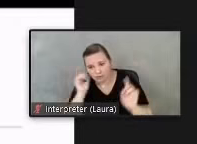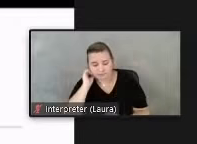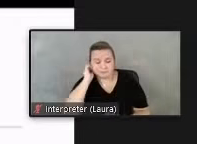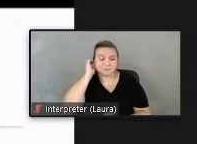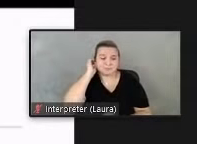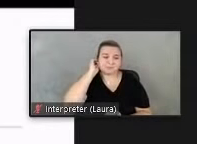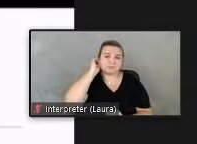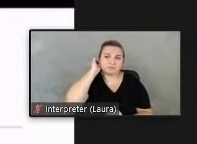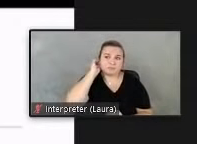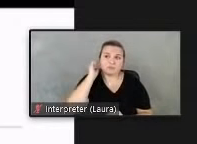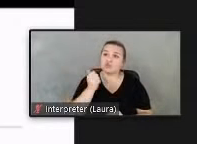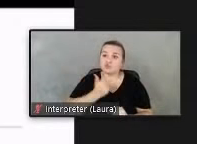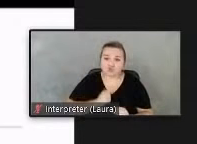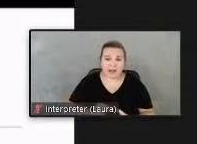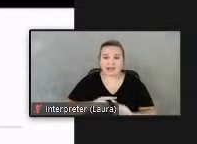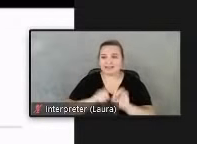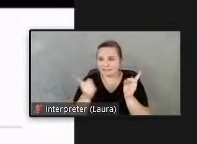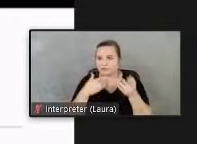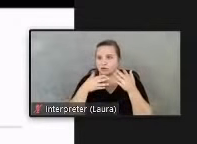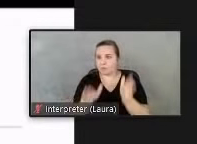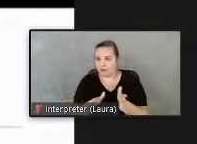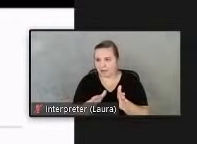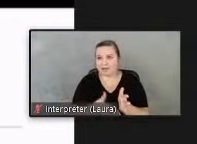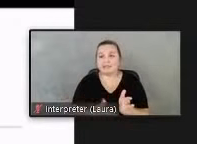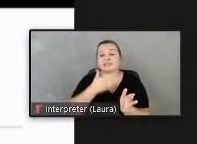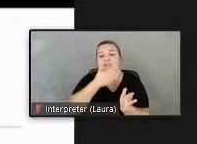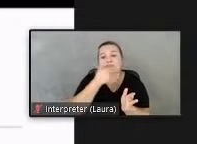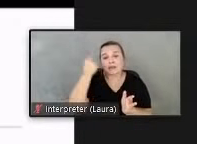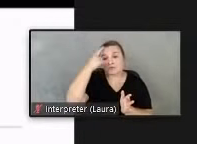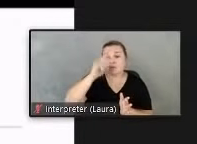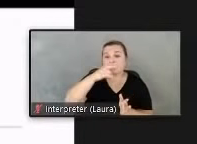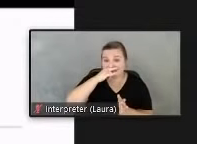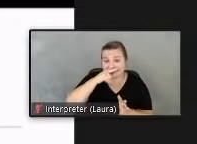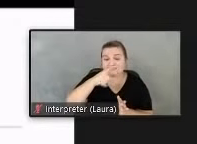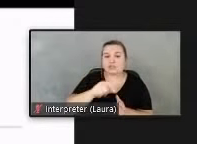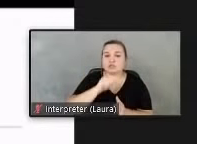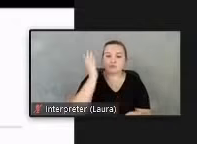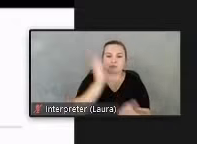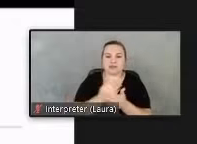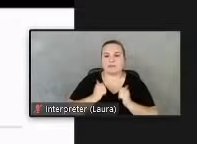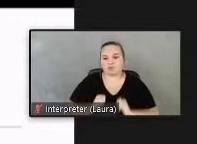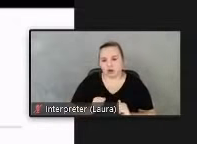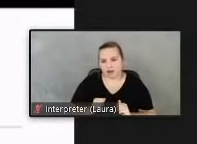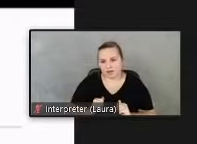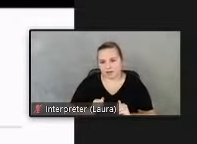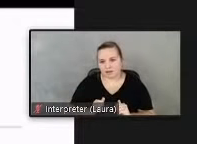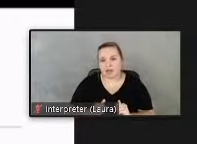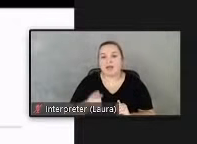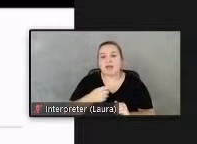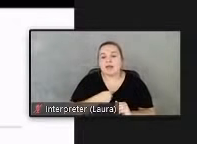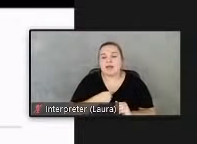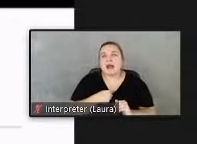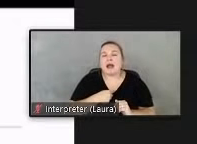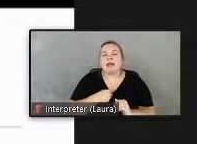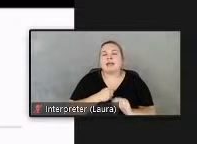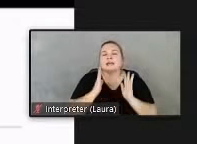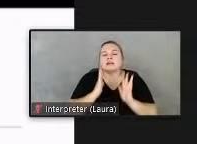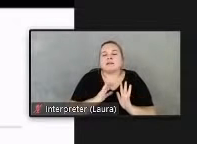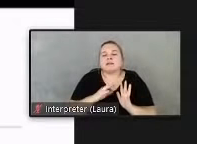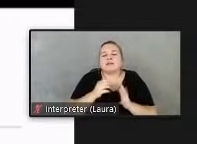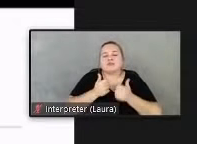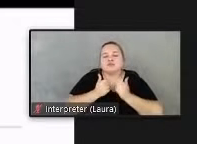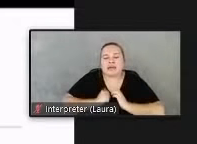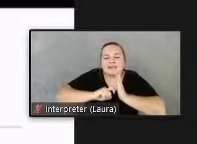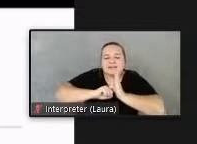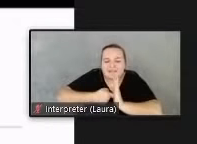way. It's better for the kids that you don't stop trying. I can't emphasize this enough. You need to continue